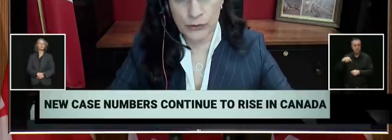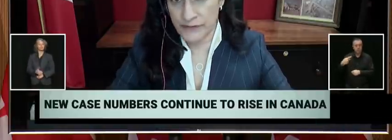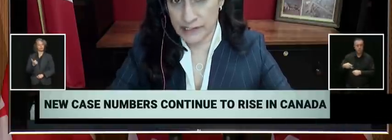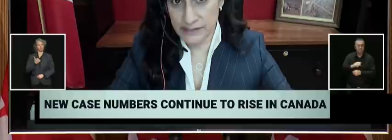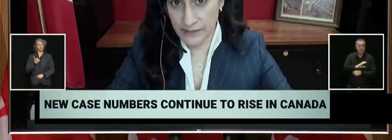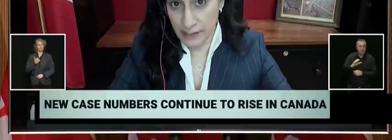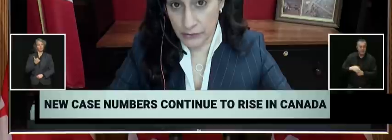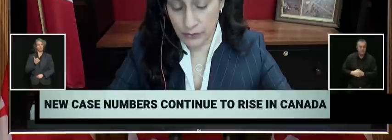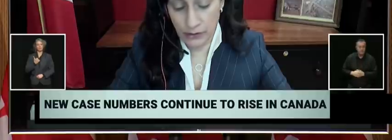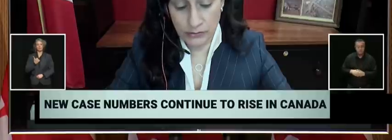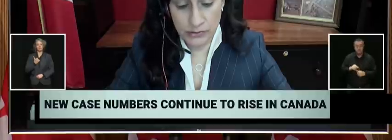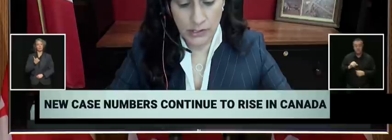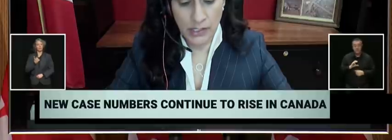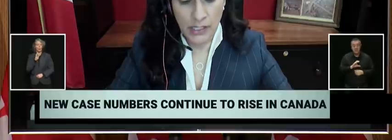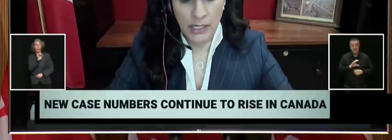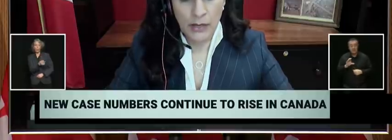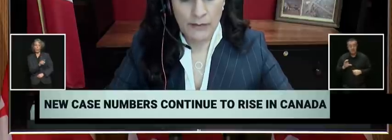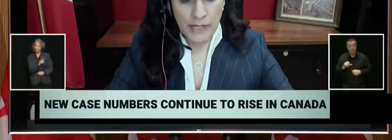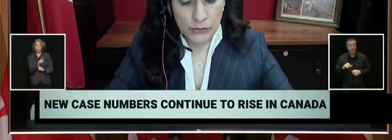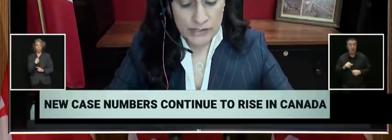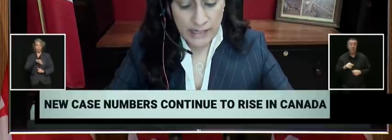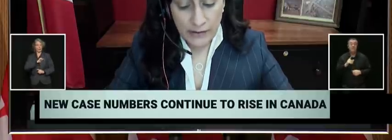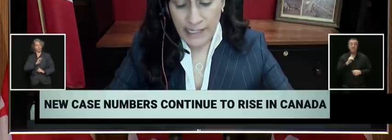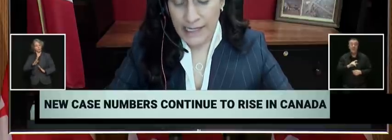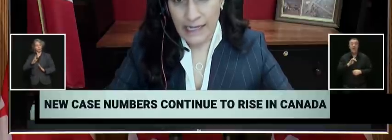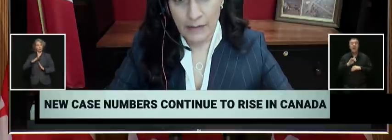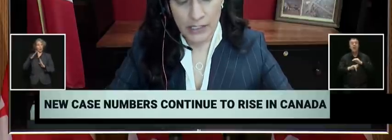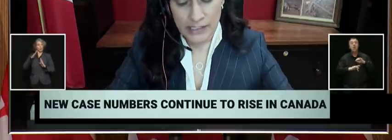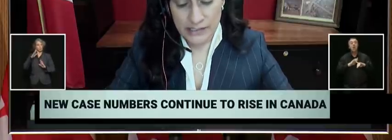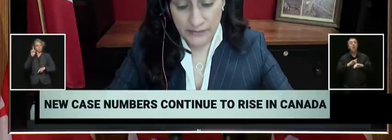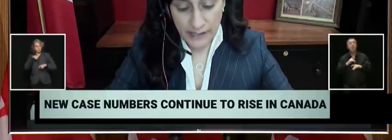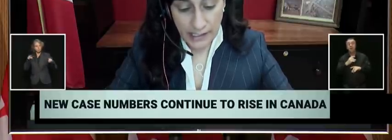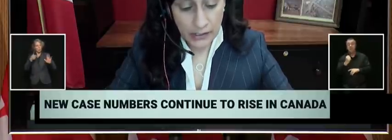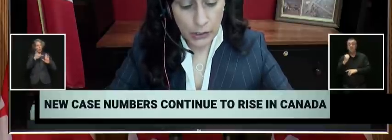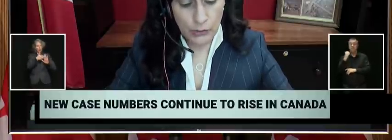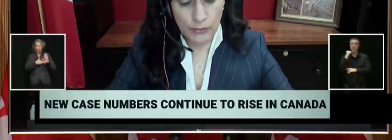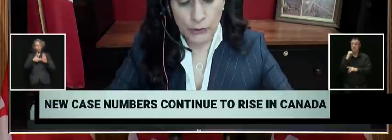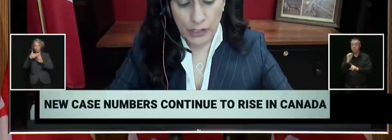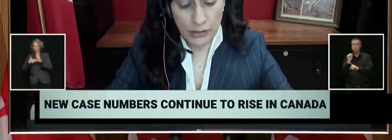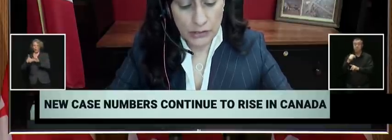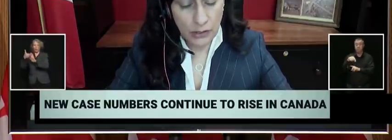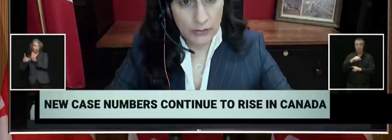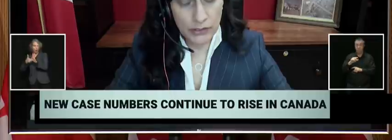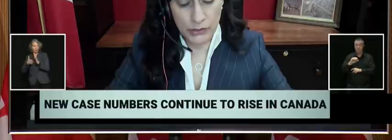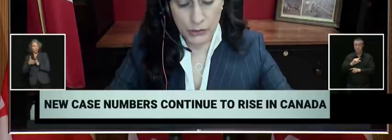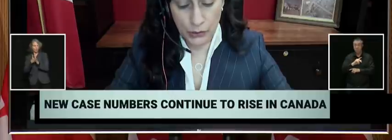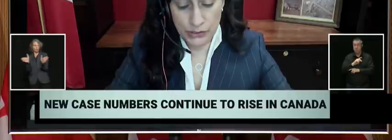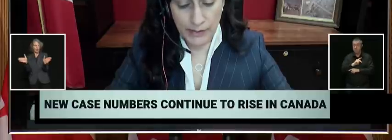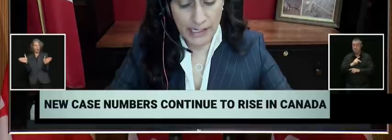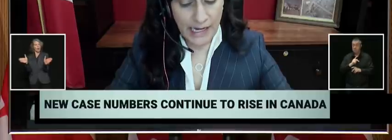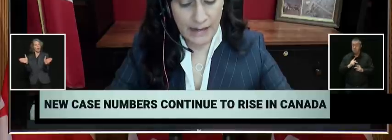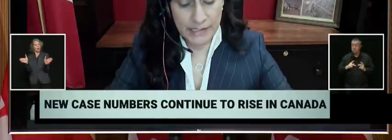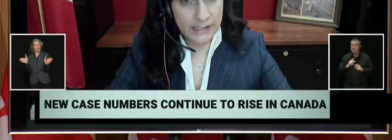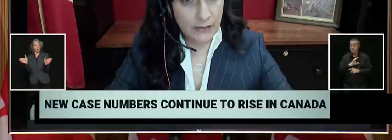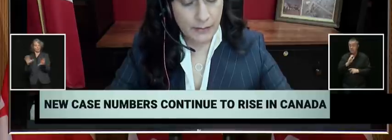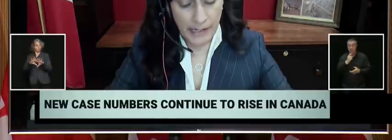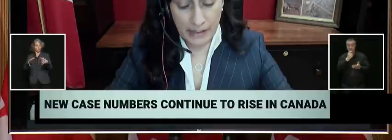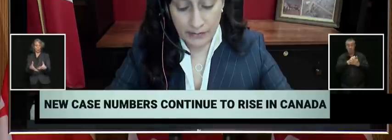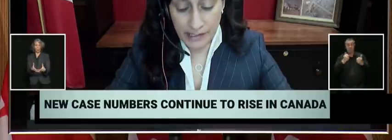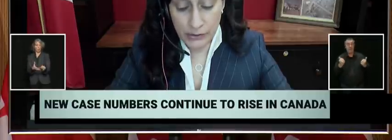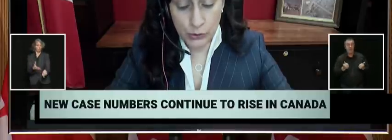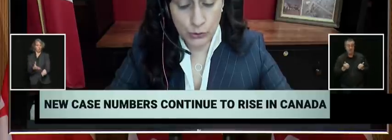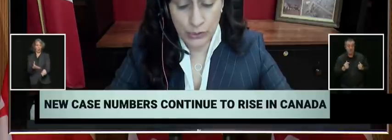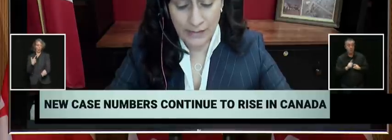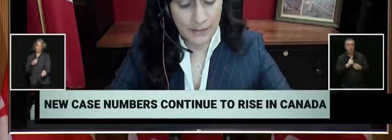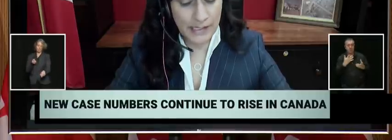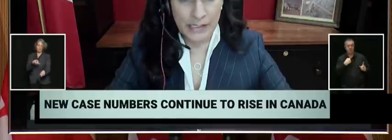plus diversifiés du monde, mais nous avons également réservé le plus grand nombre de doses par habitant